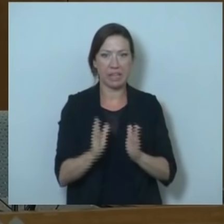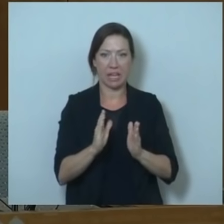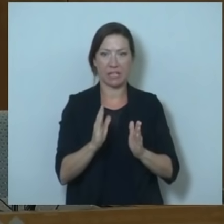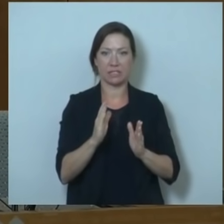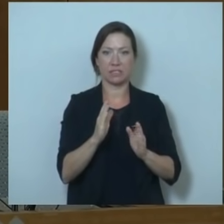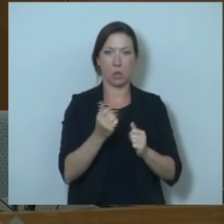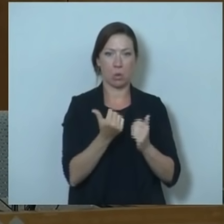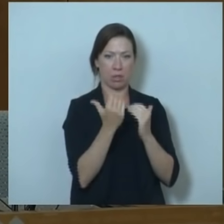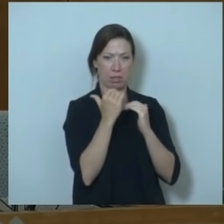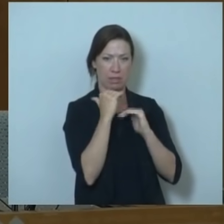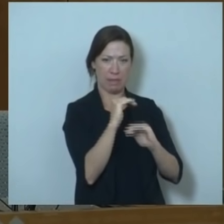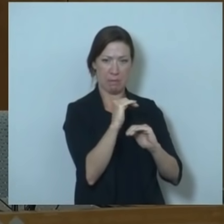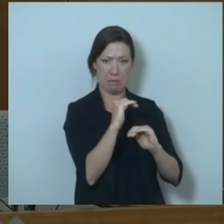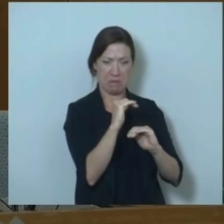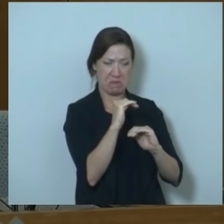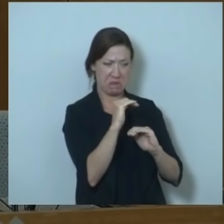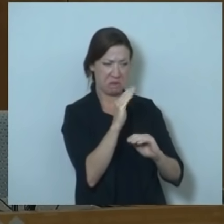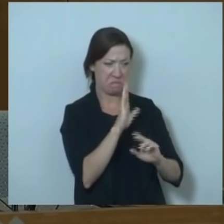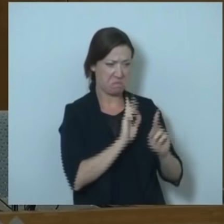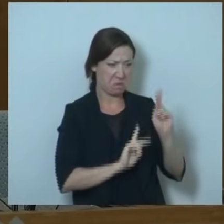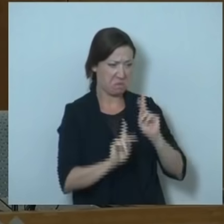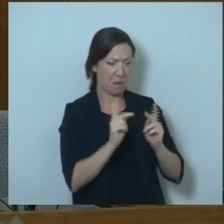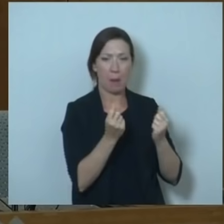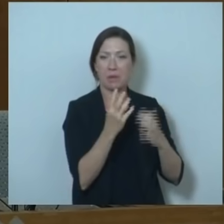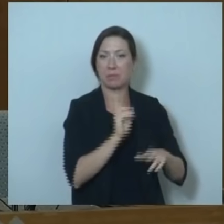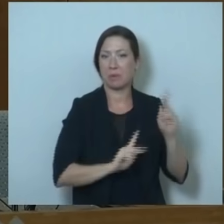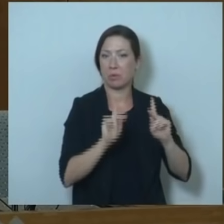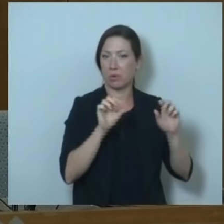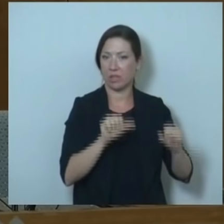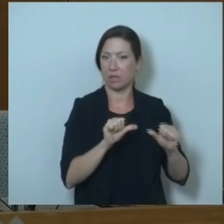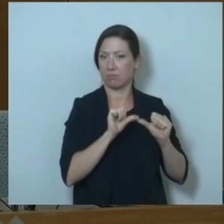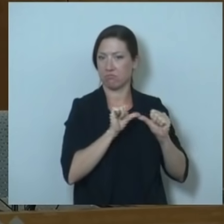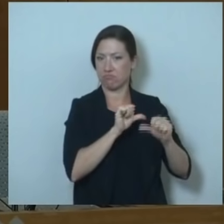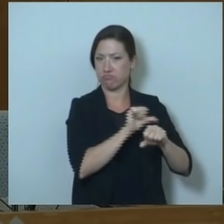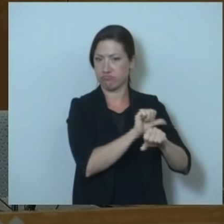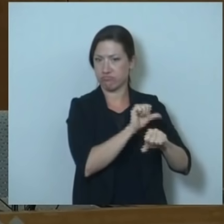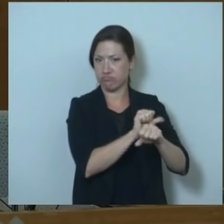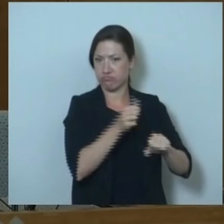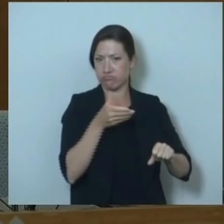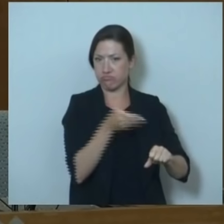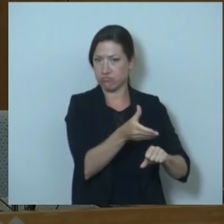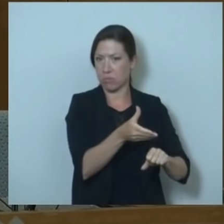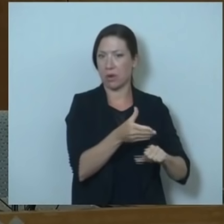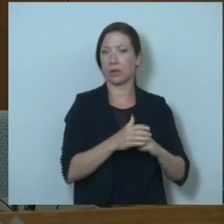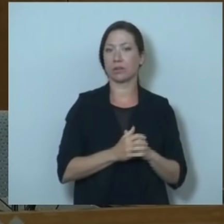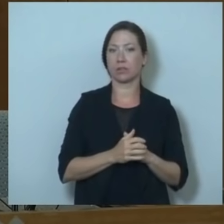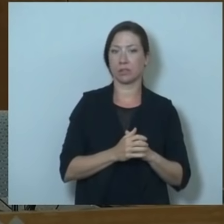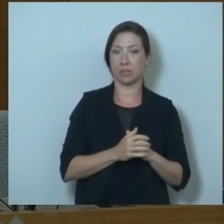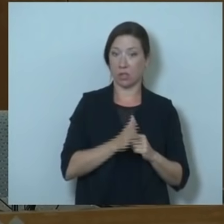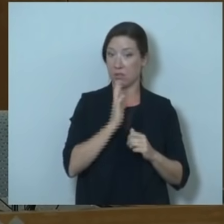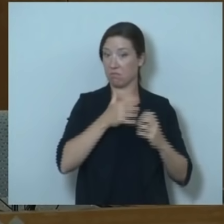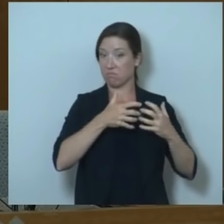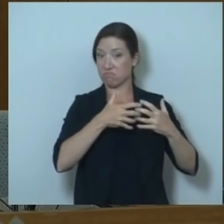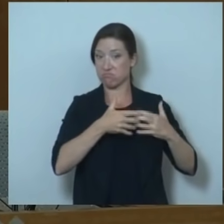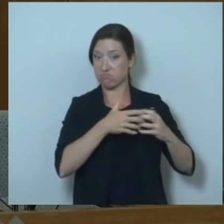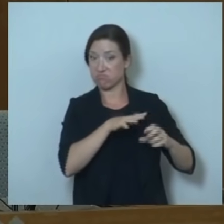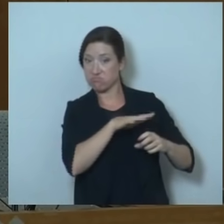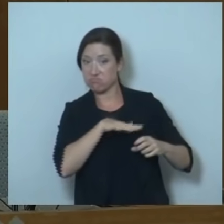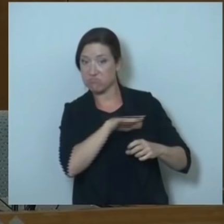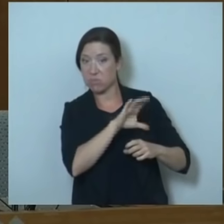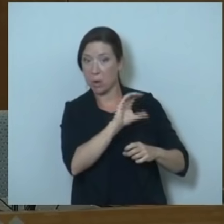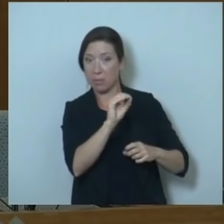plant. 100% have been tested. The plant will be clean to the expectations of the Department of